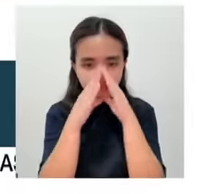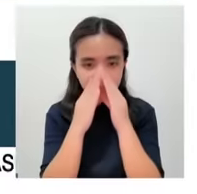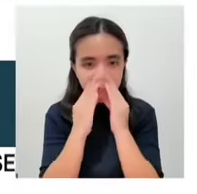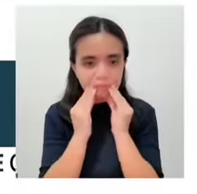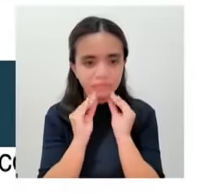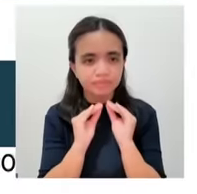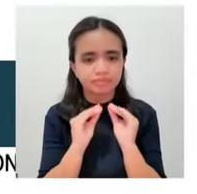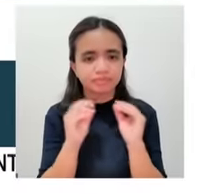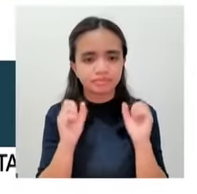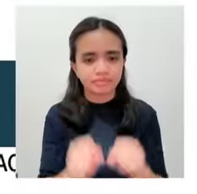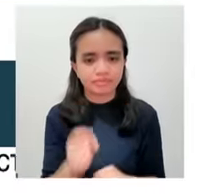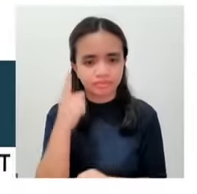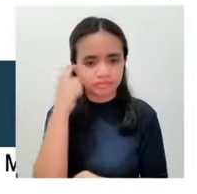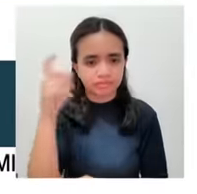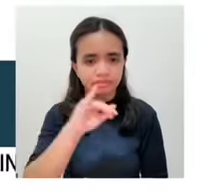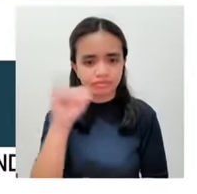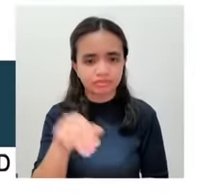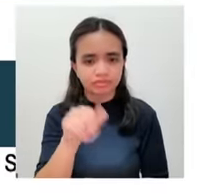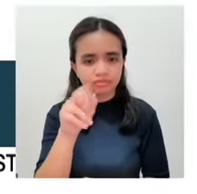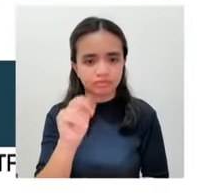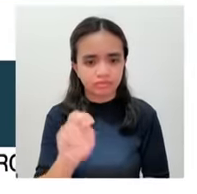only imagine Jane's reaction.